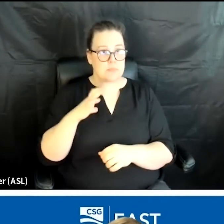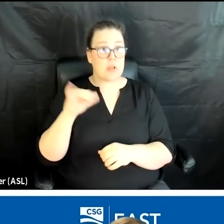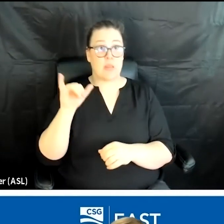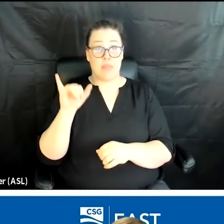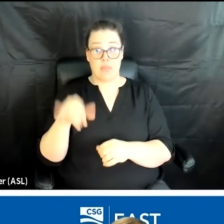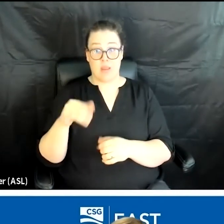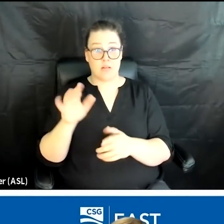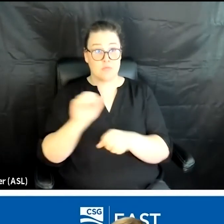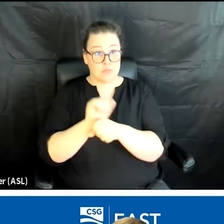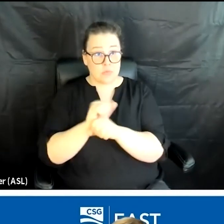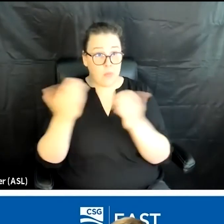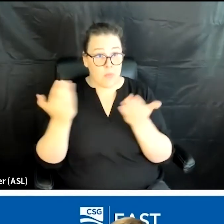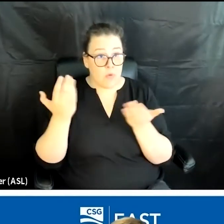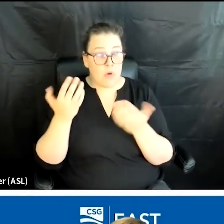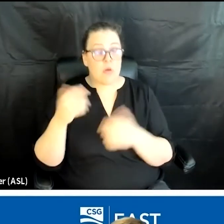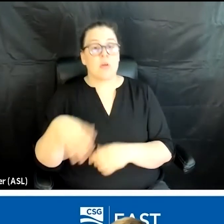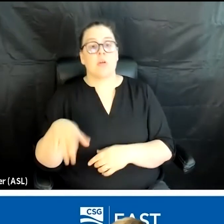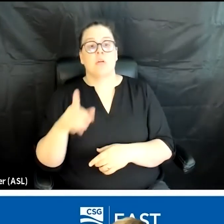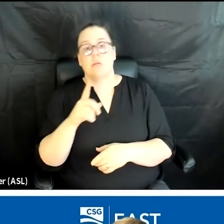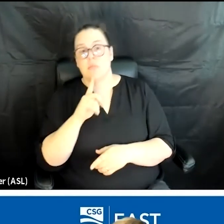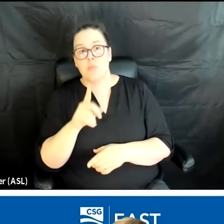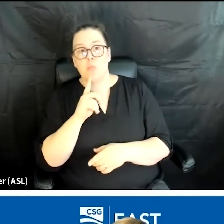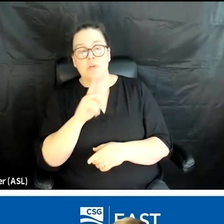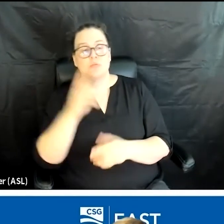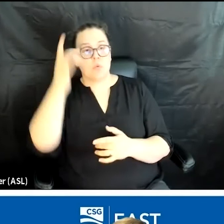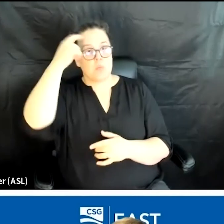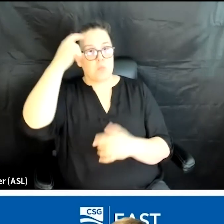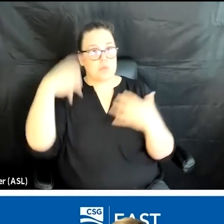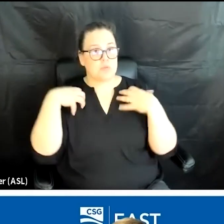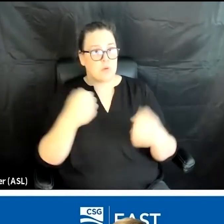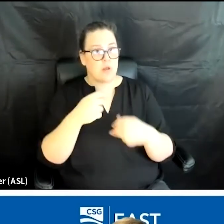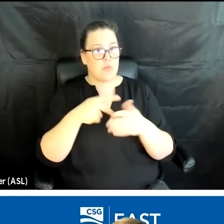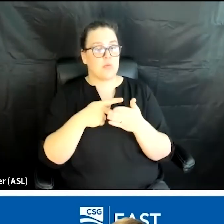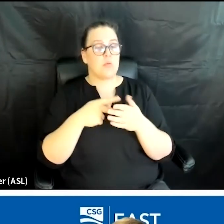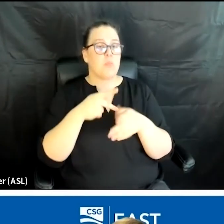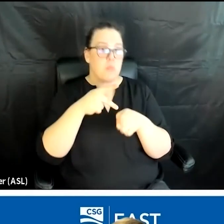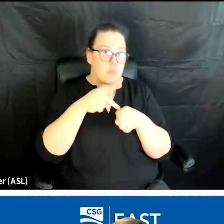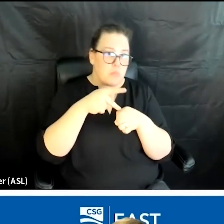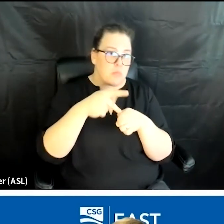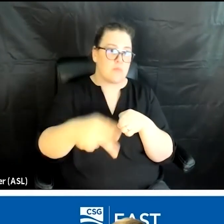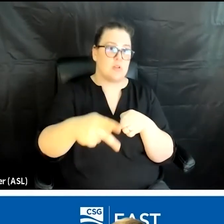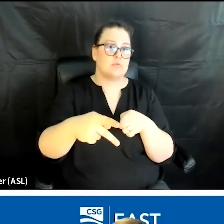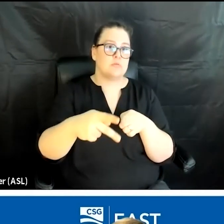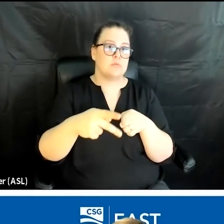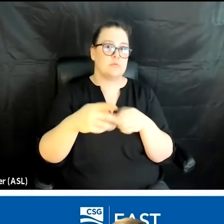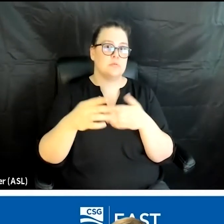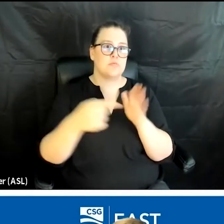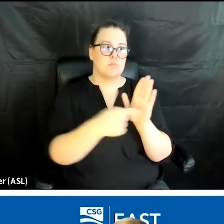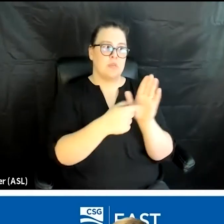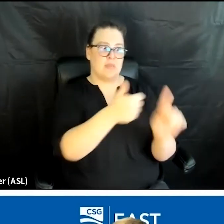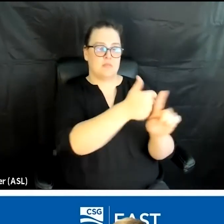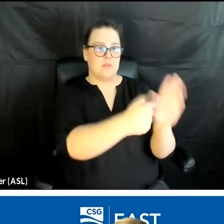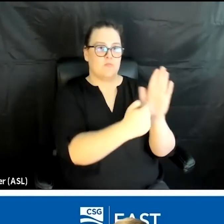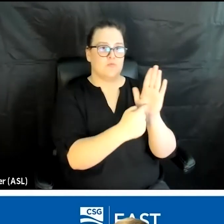includes making sure that that mental health professionals reflect the diversity of the population